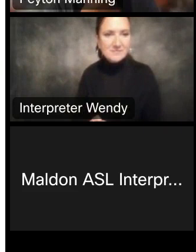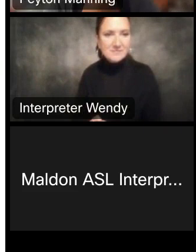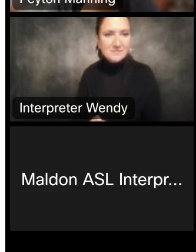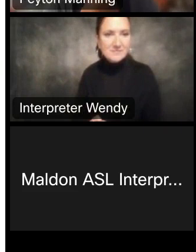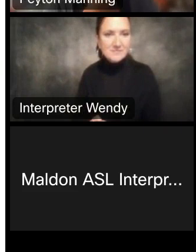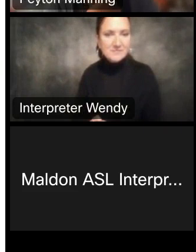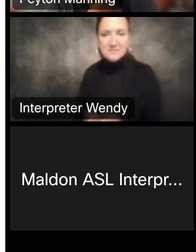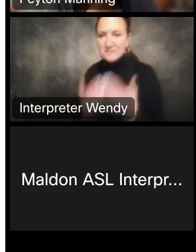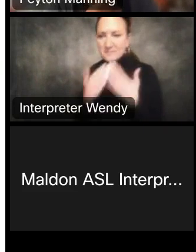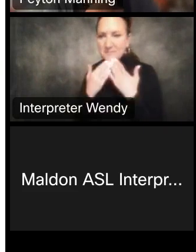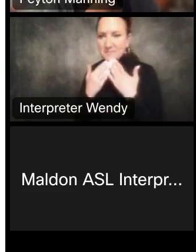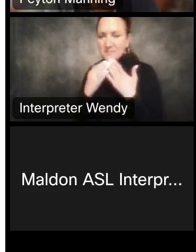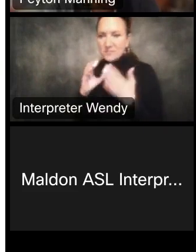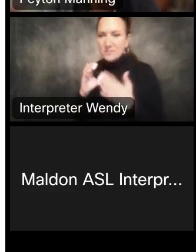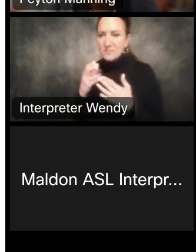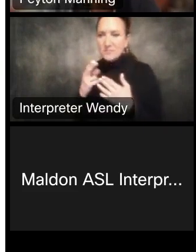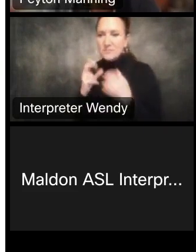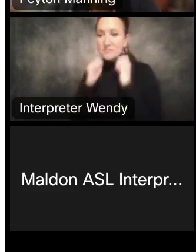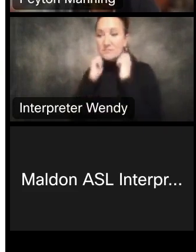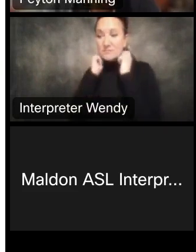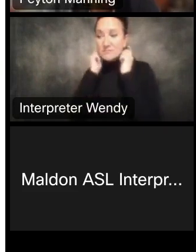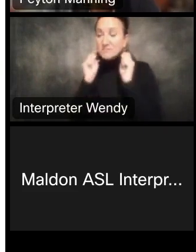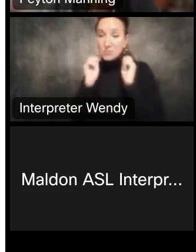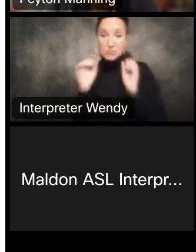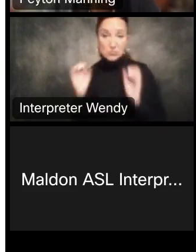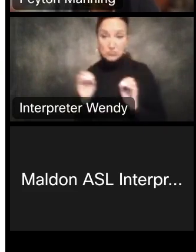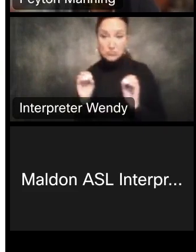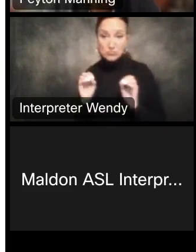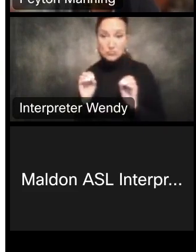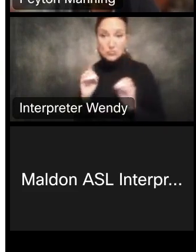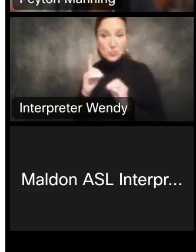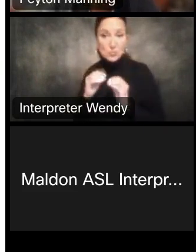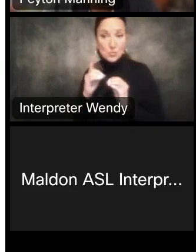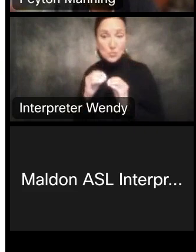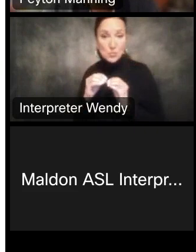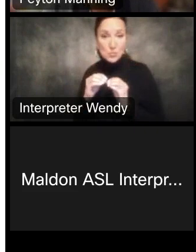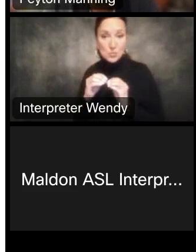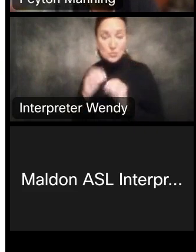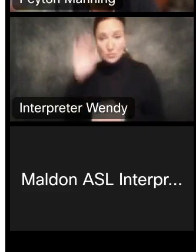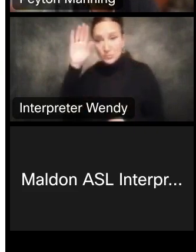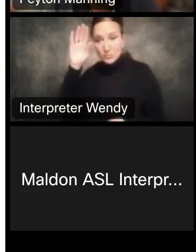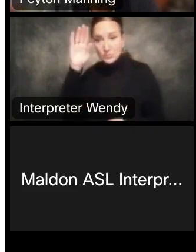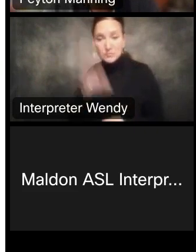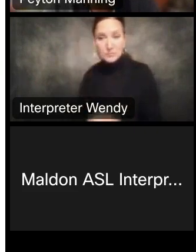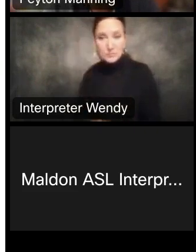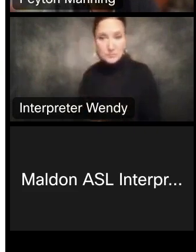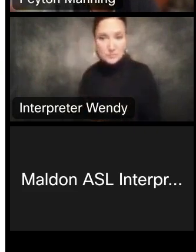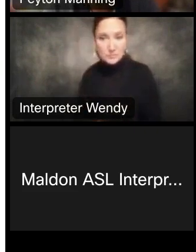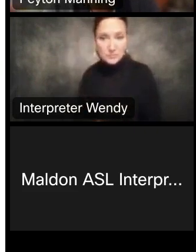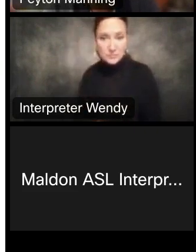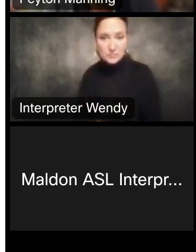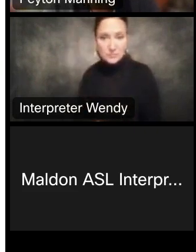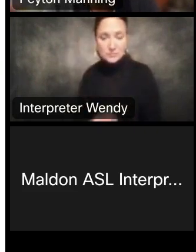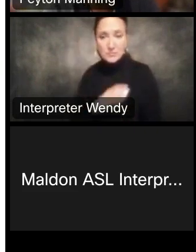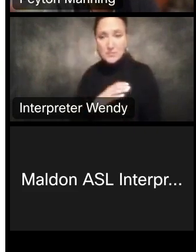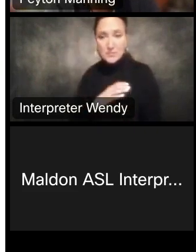Thank you, Chris. And again, I don't have any new. Oh, okay, one more hand raise.